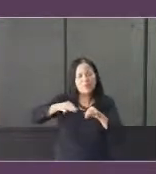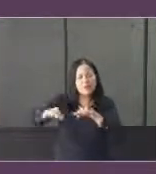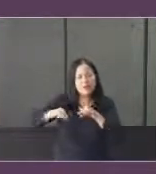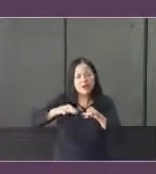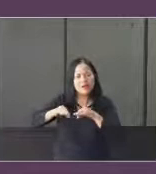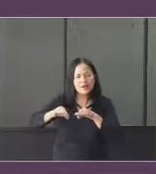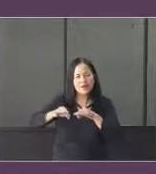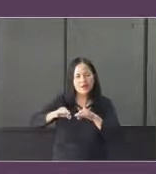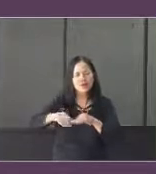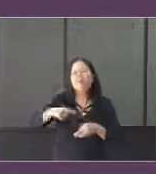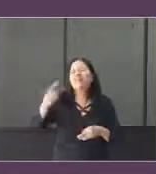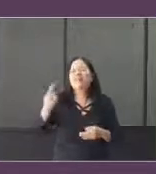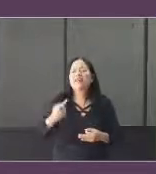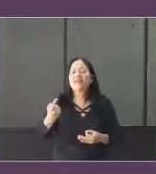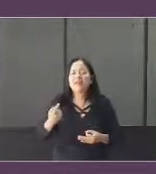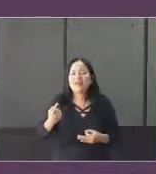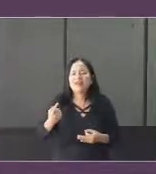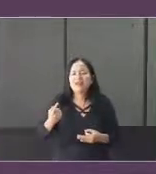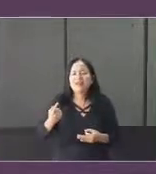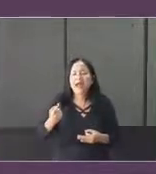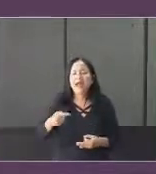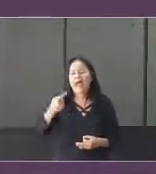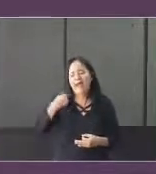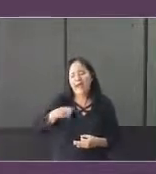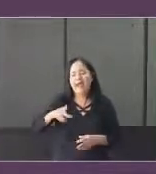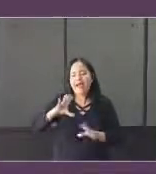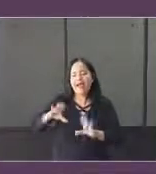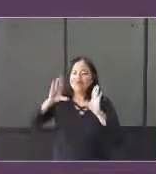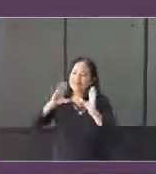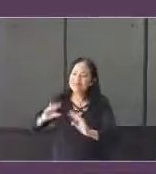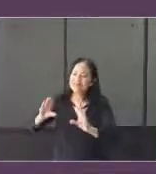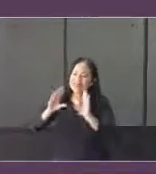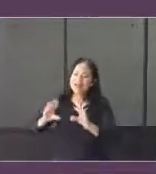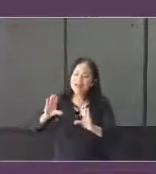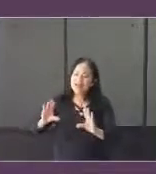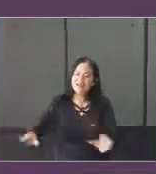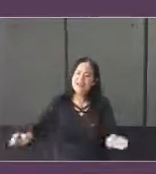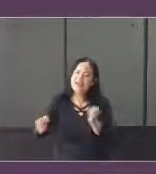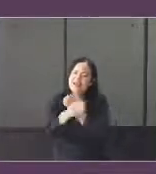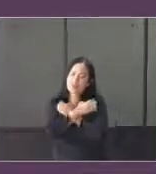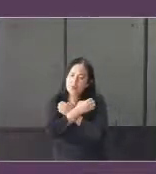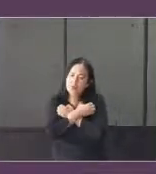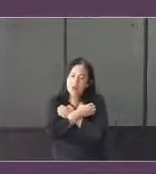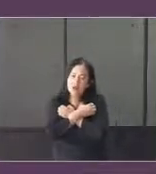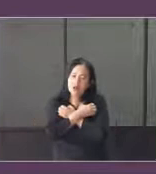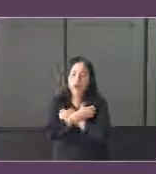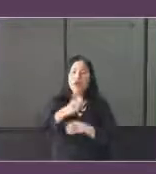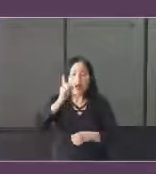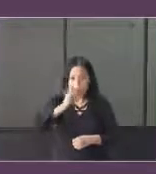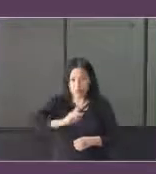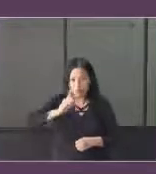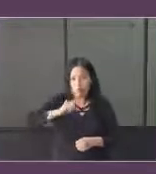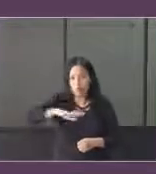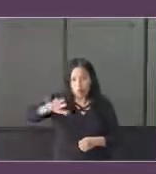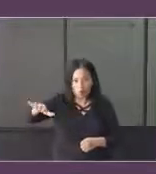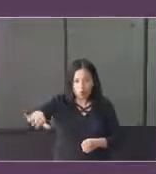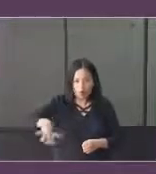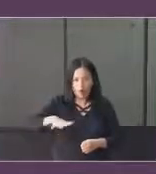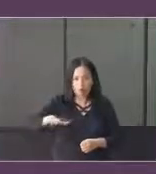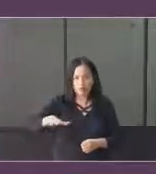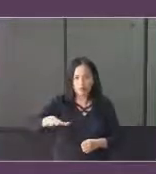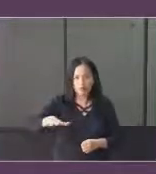very profound job to raise awareness and educate not only